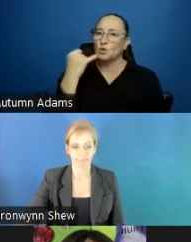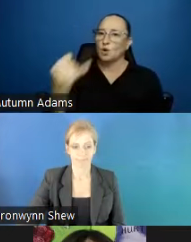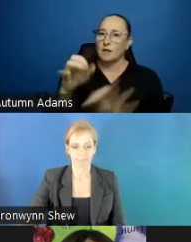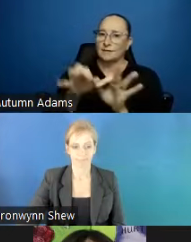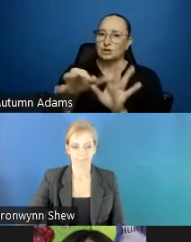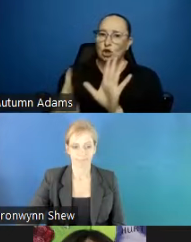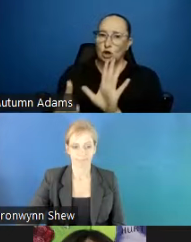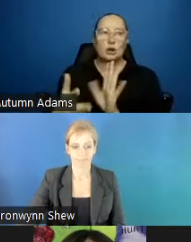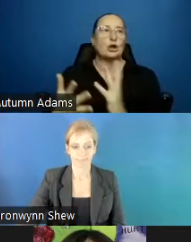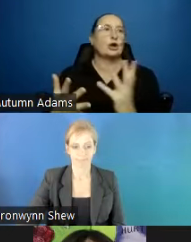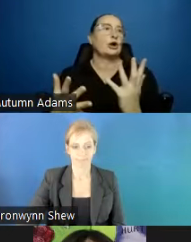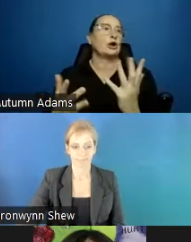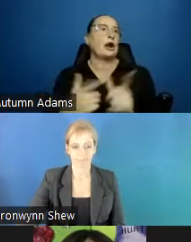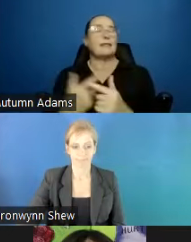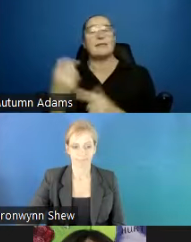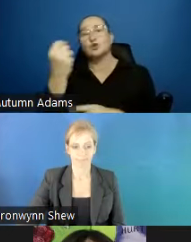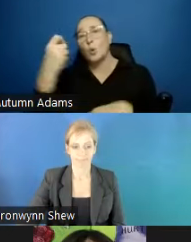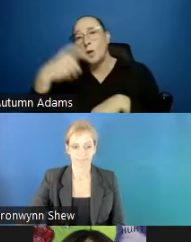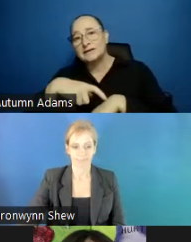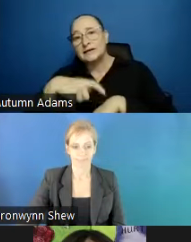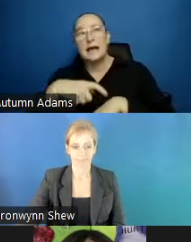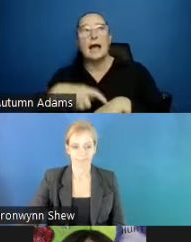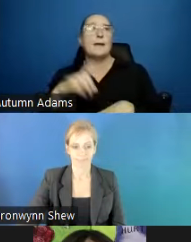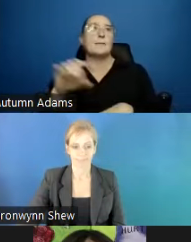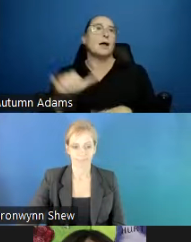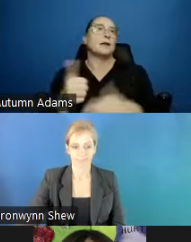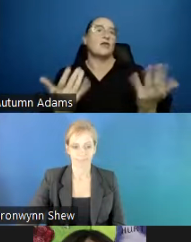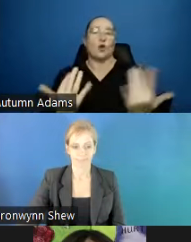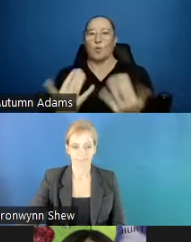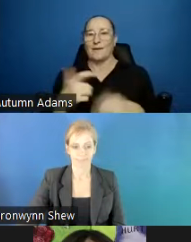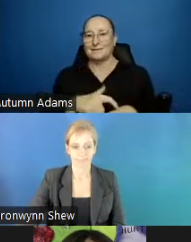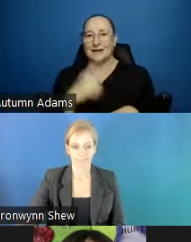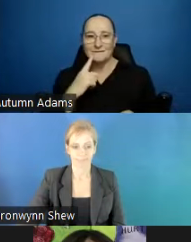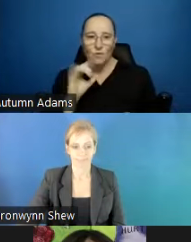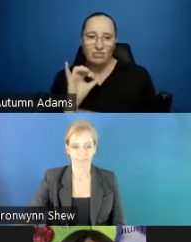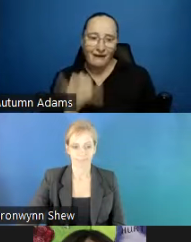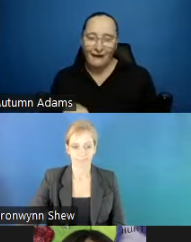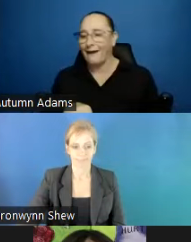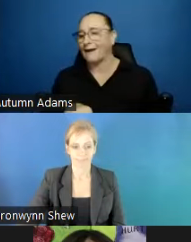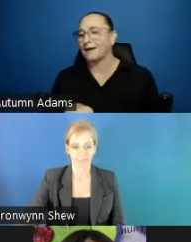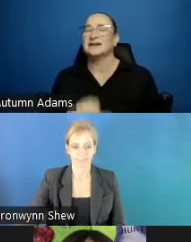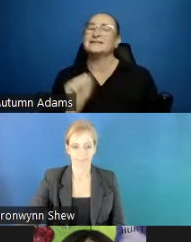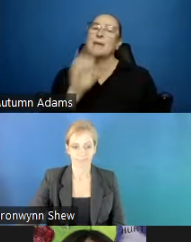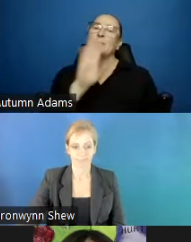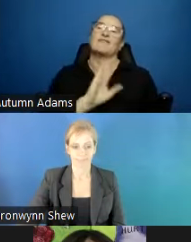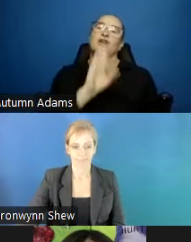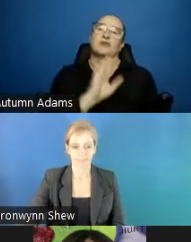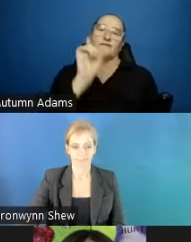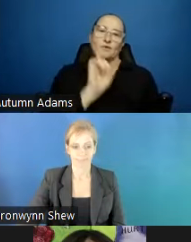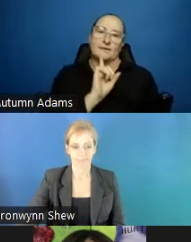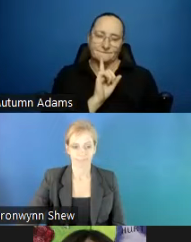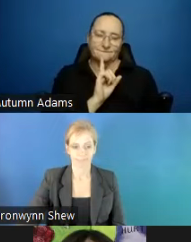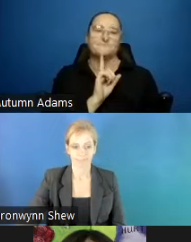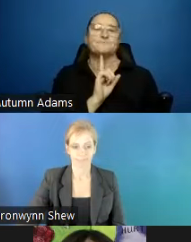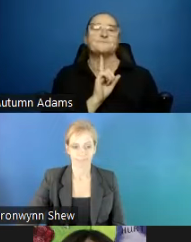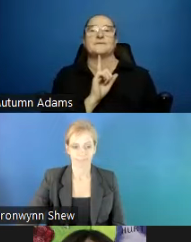for an interpreter to connect. You know, it can be very frustrating for deaf people when they're using a video phone. And then sometimes it's like tag, you know,